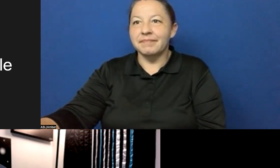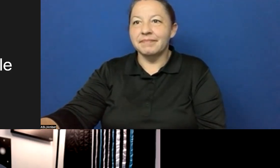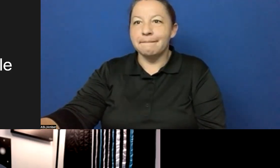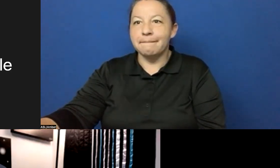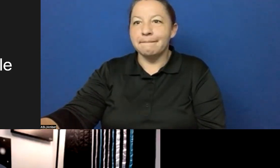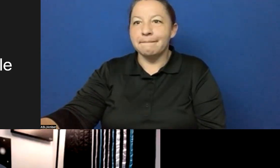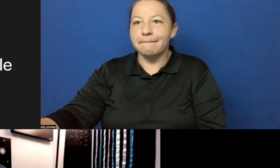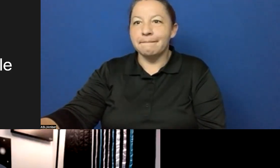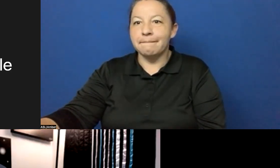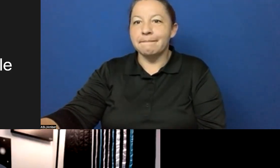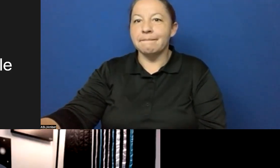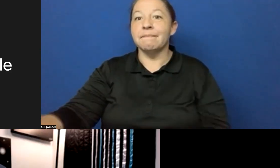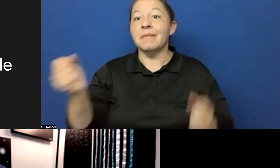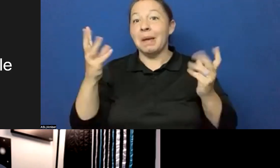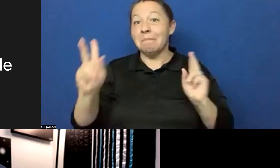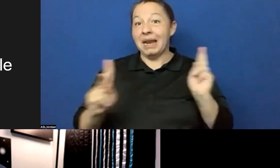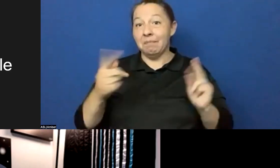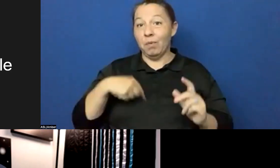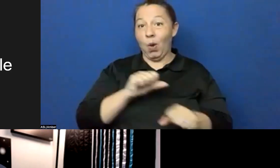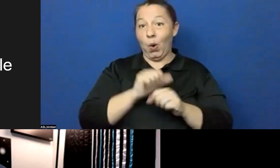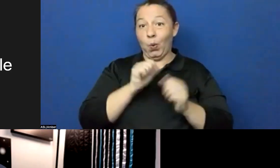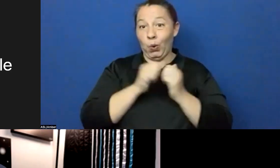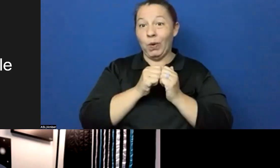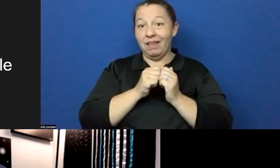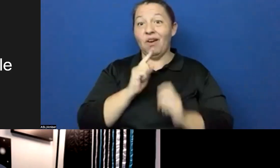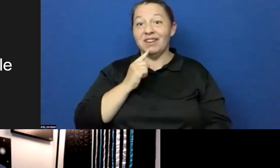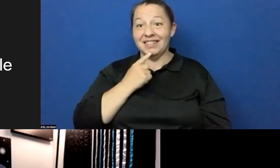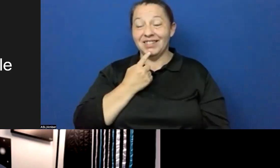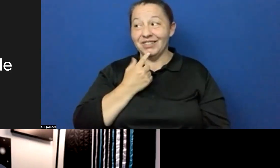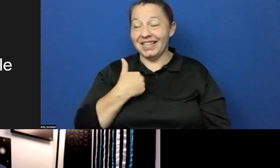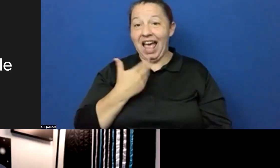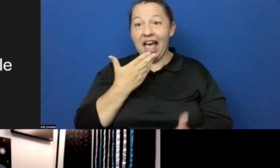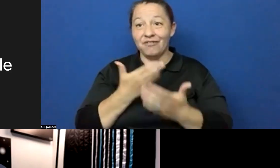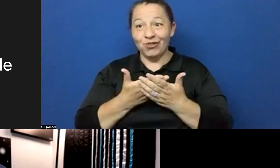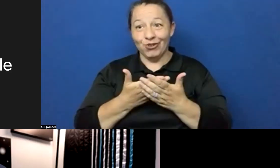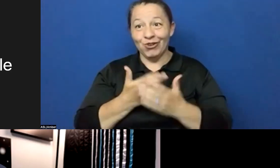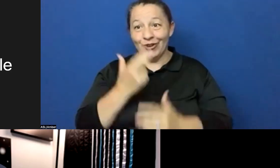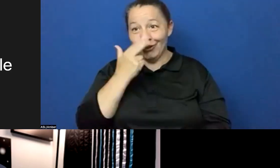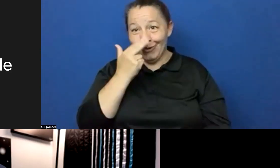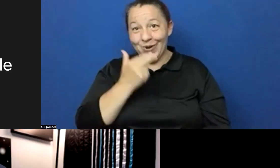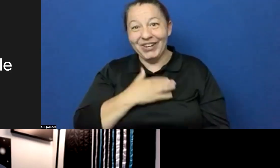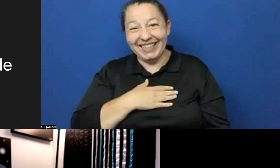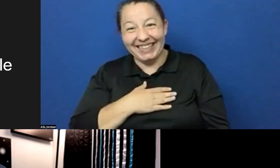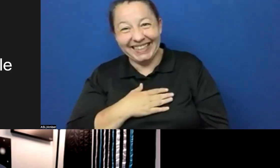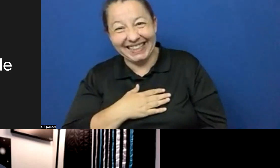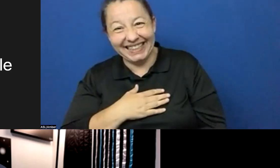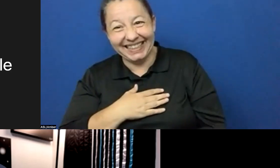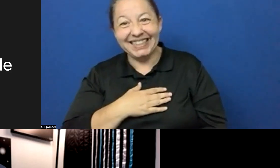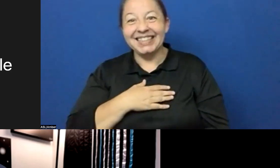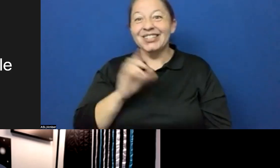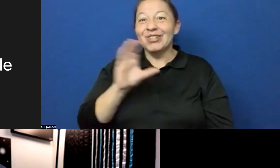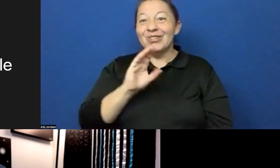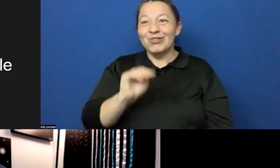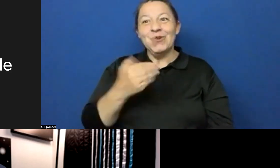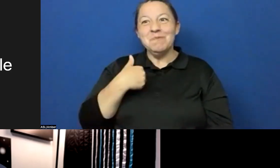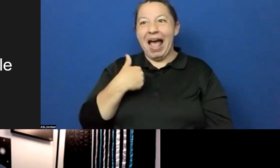A lot of the people we work with are seriously have a good sense of humor. And Zoom has a mind